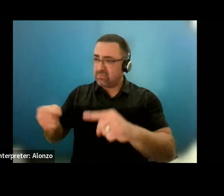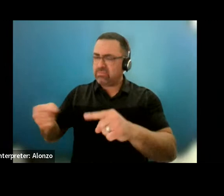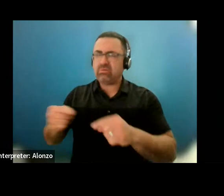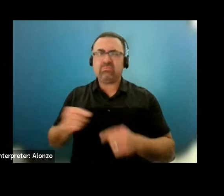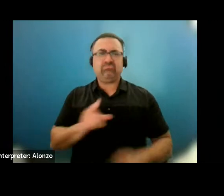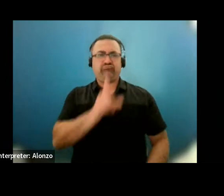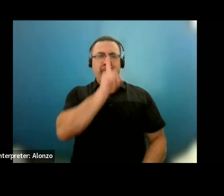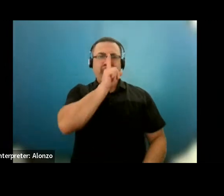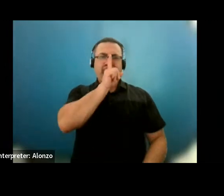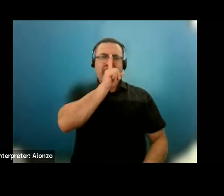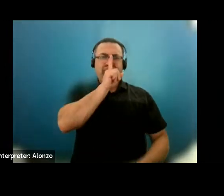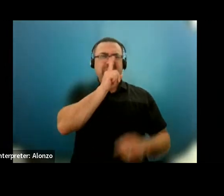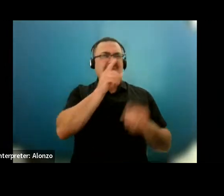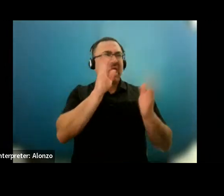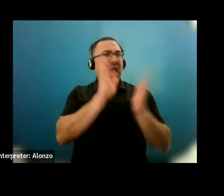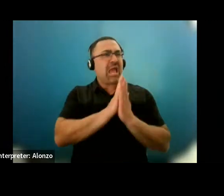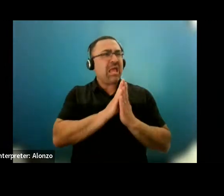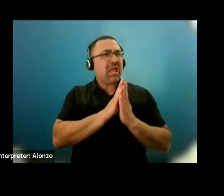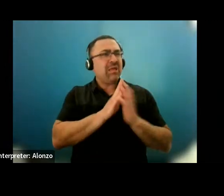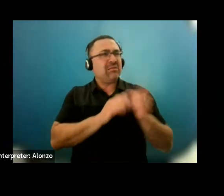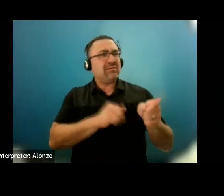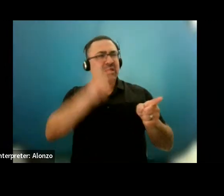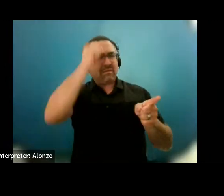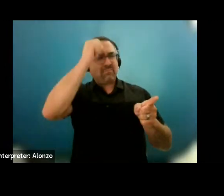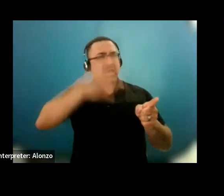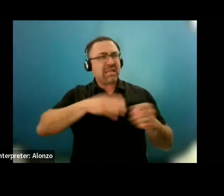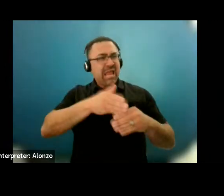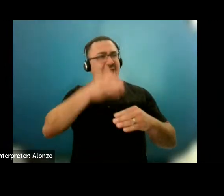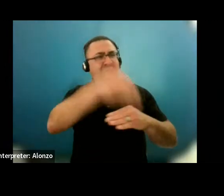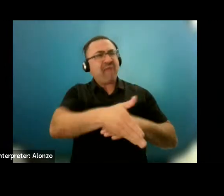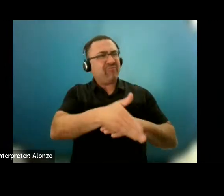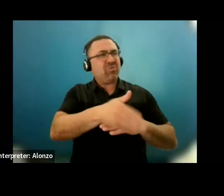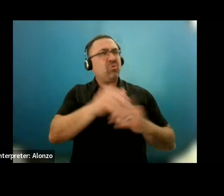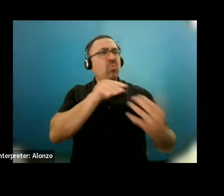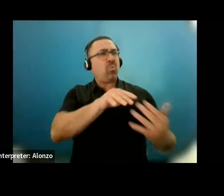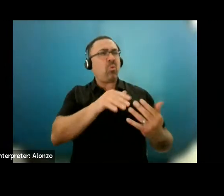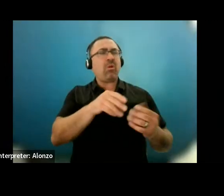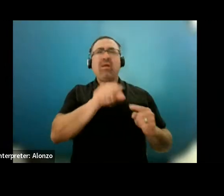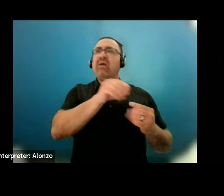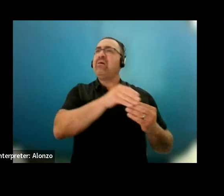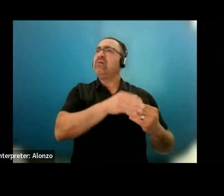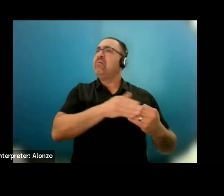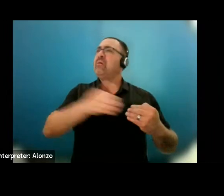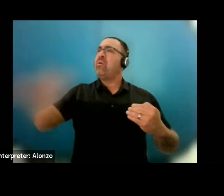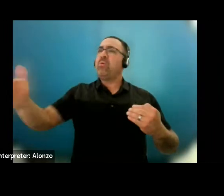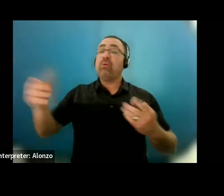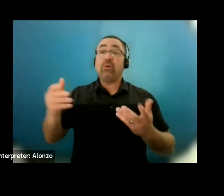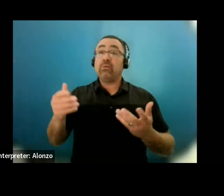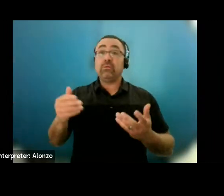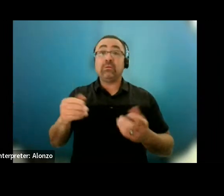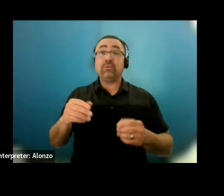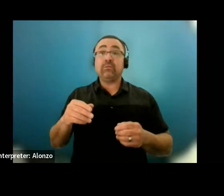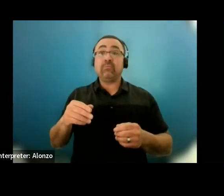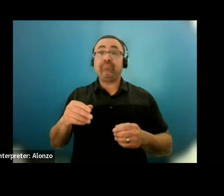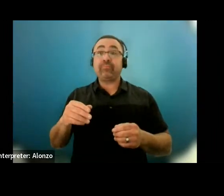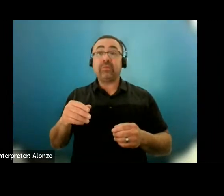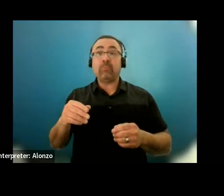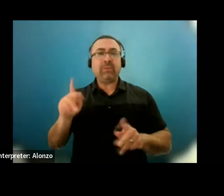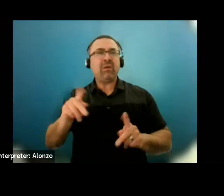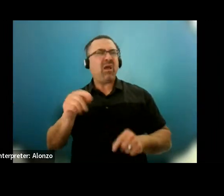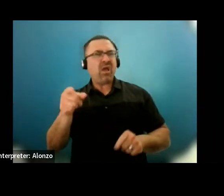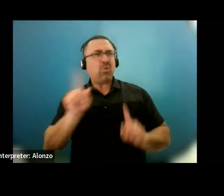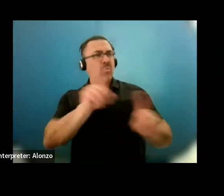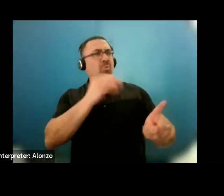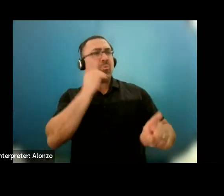ever asked what happened to those men afterwards, right? The idea was, well, didn't they just go home? And the answer is no,